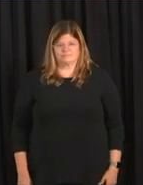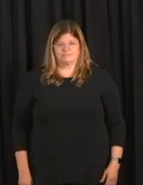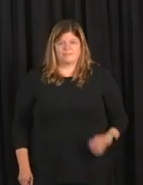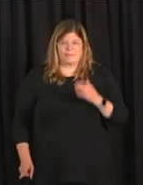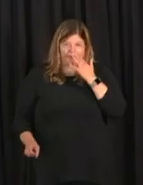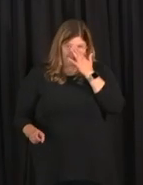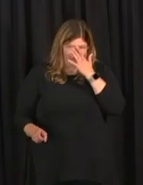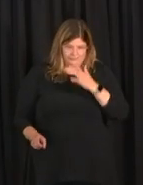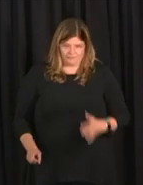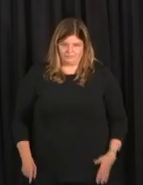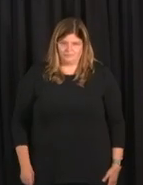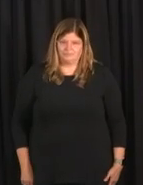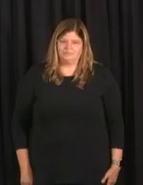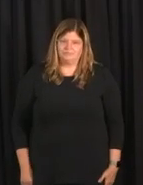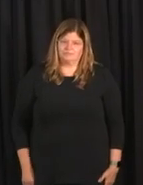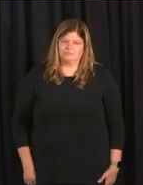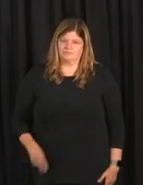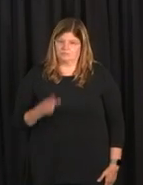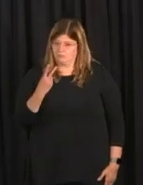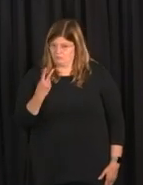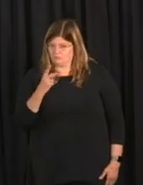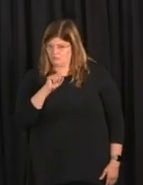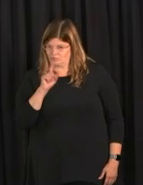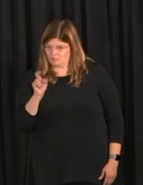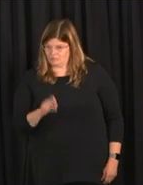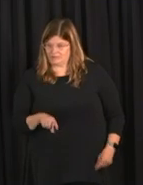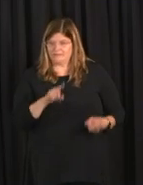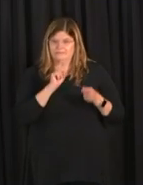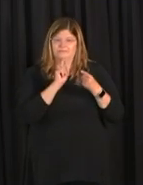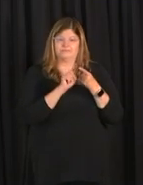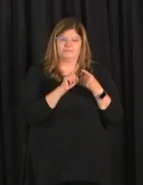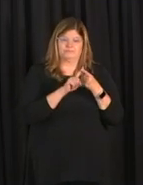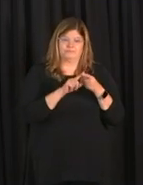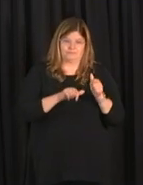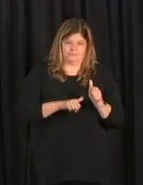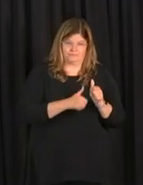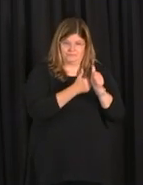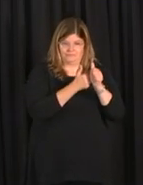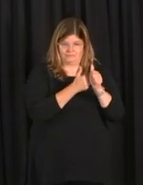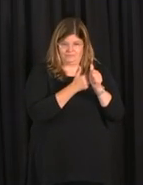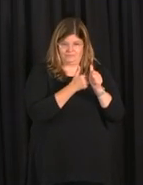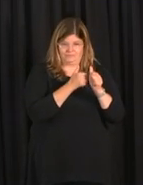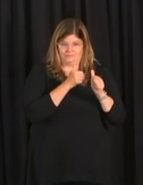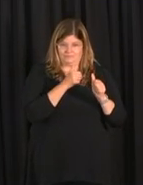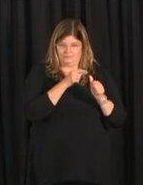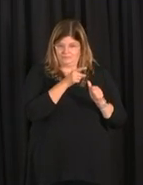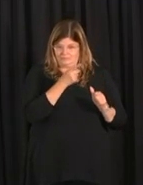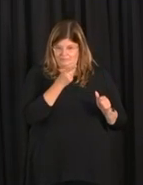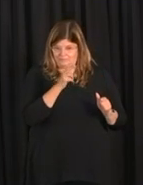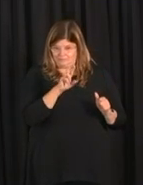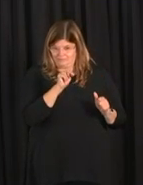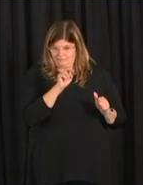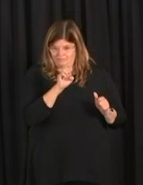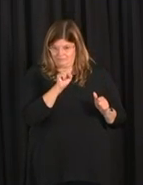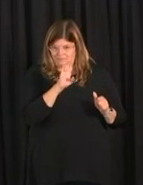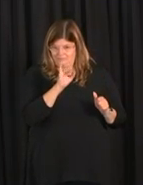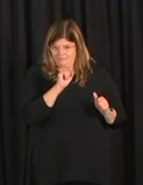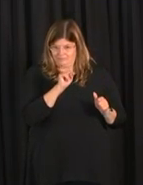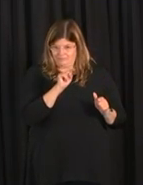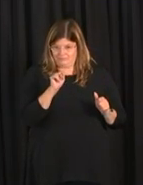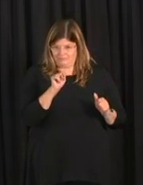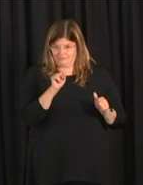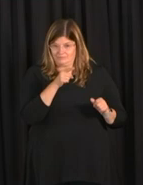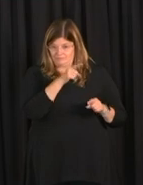Mark. Two questions. One, following up or closing the loop on this, Dr. Nesbitt. If you were to say tomorrow